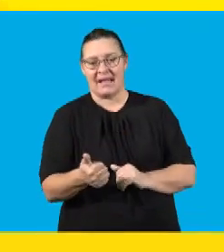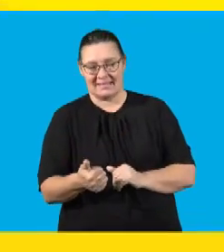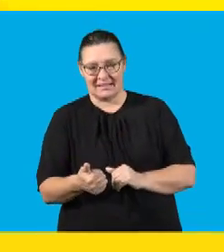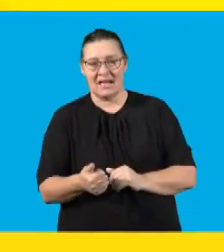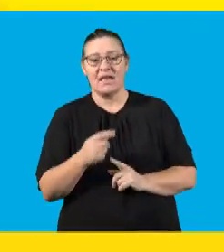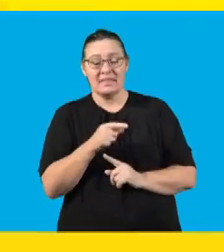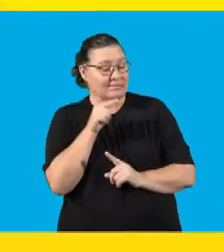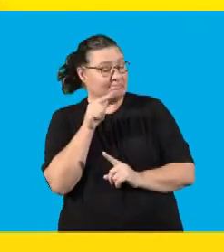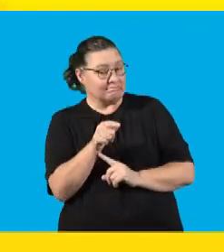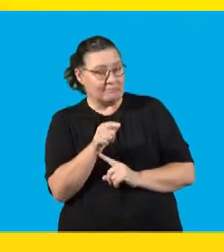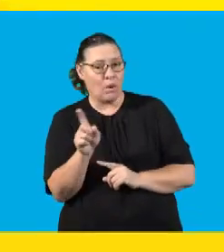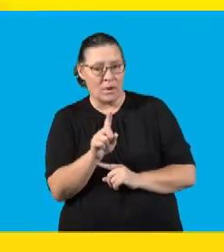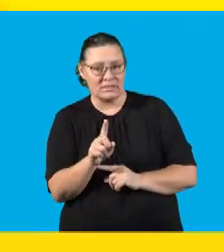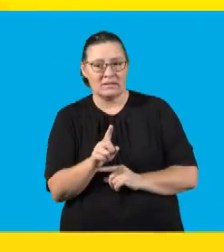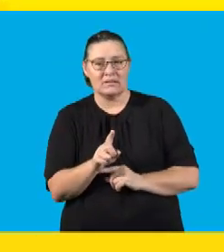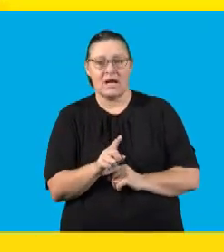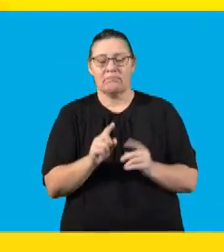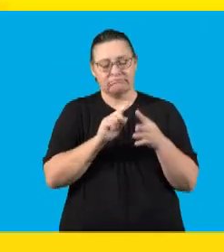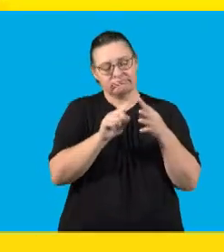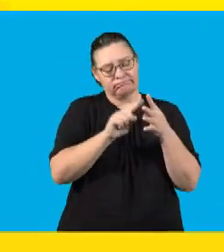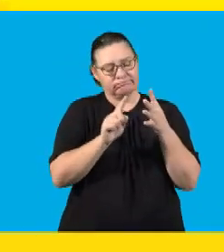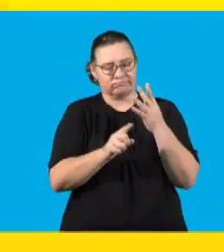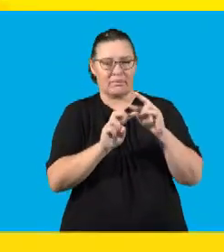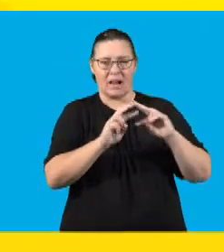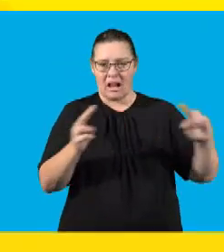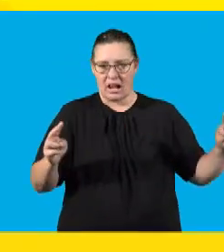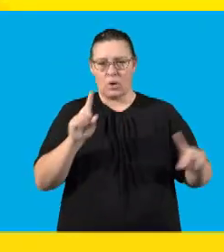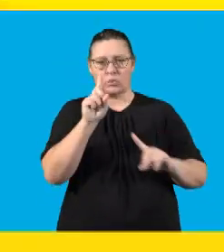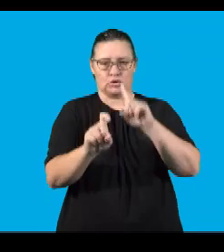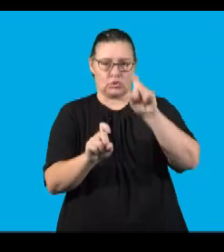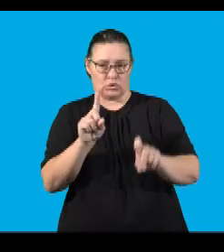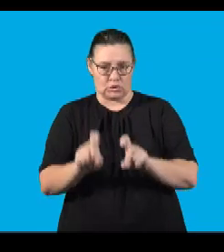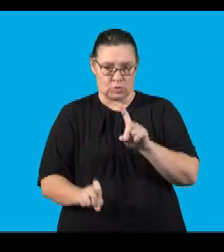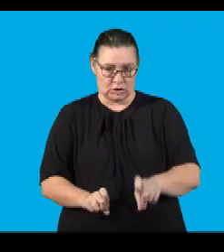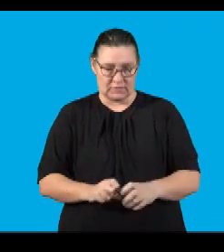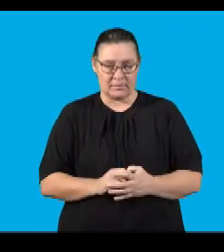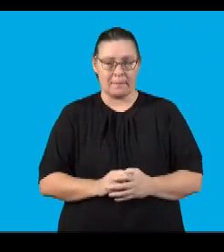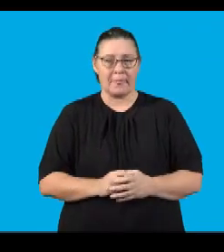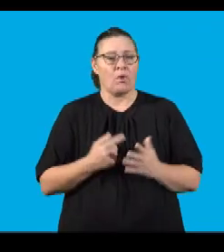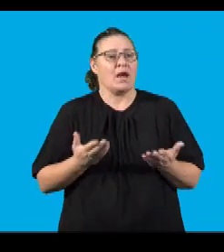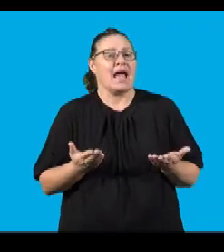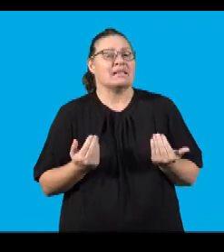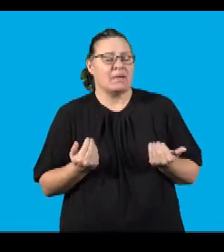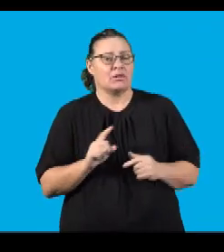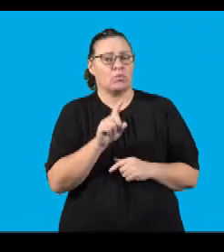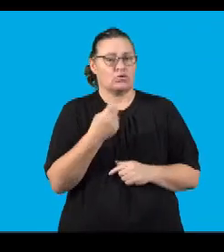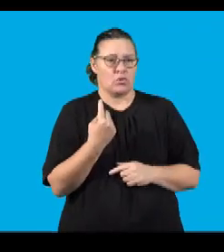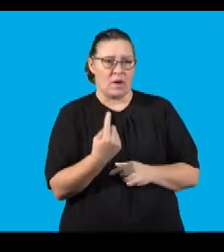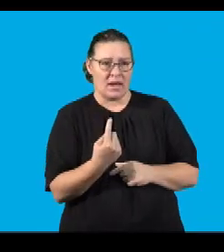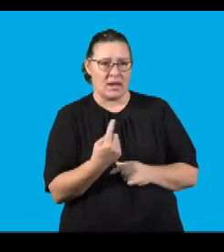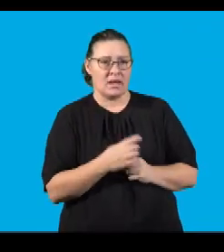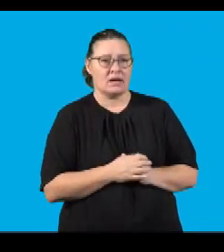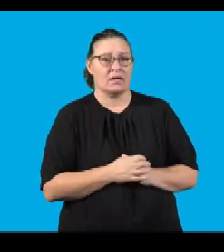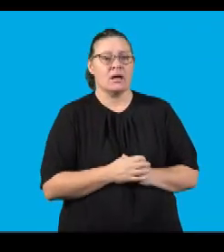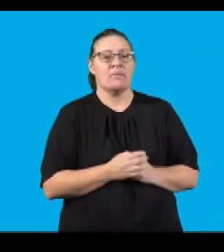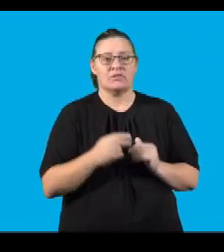next aspect, and that will be the types of questions. Types of questions that you can expect in question 1, which